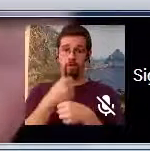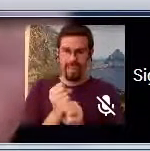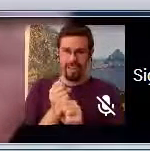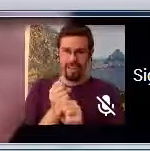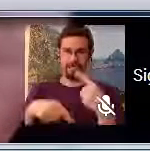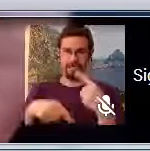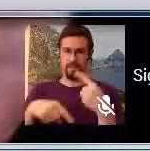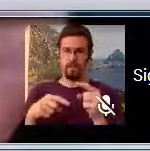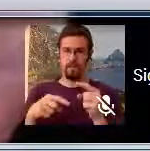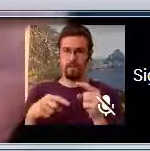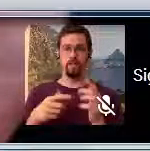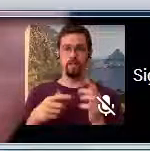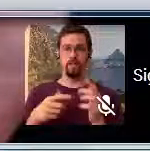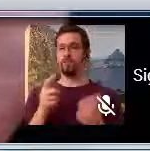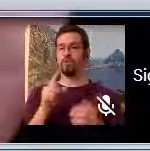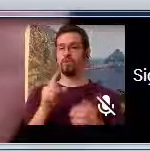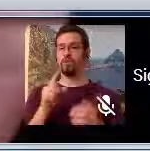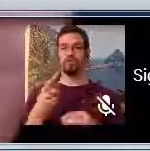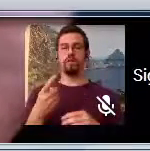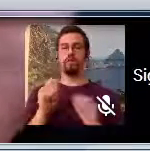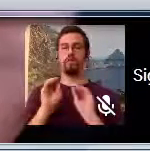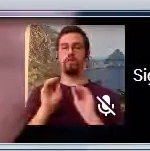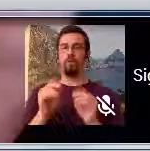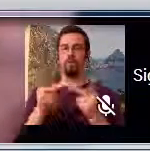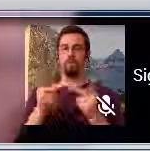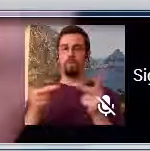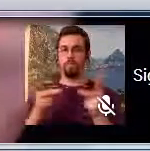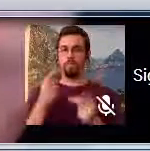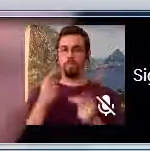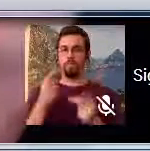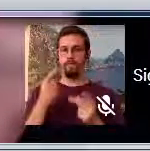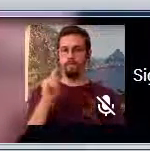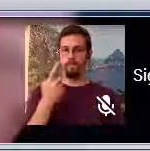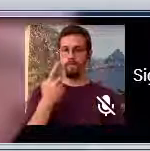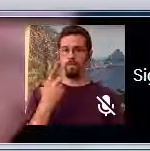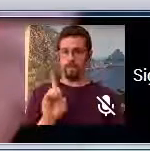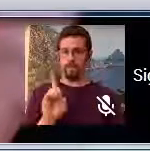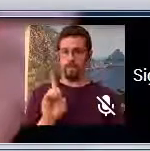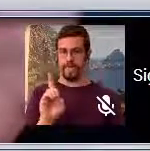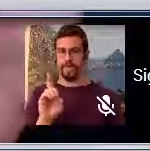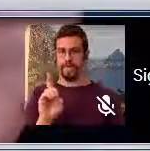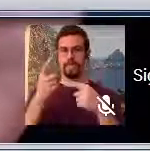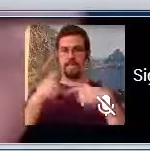simply positioned in 2D sign box.